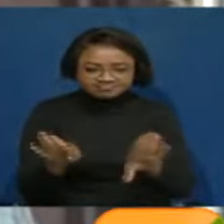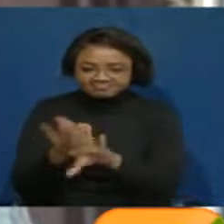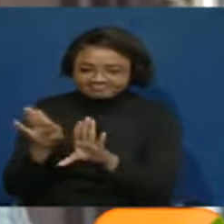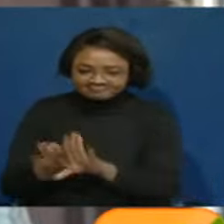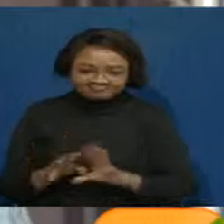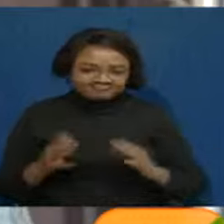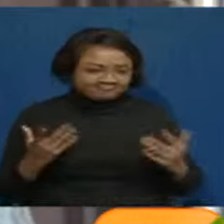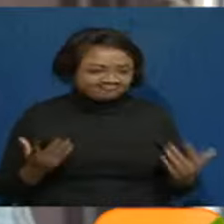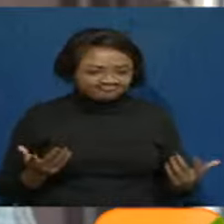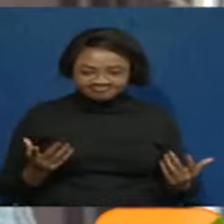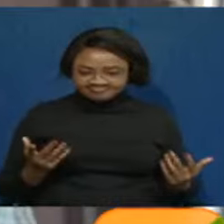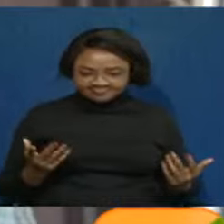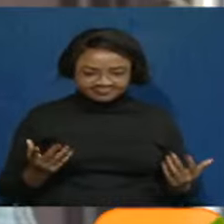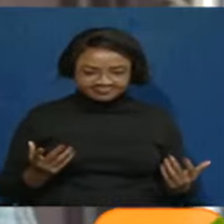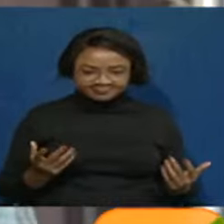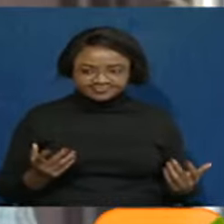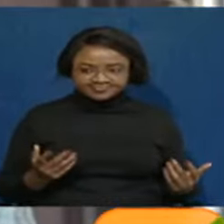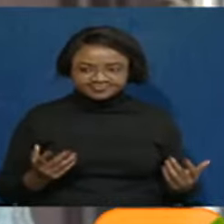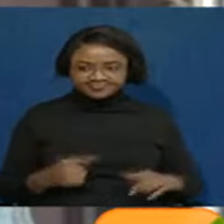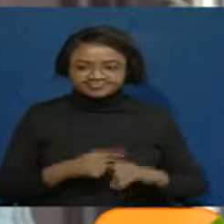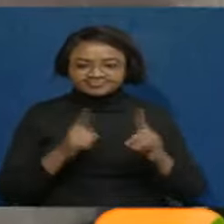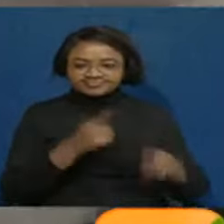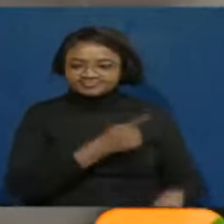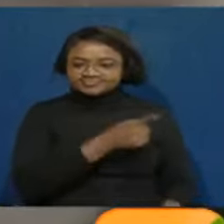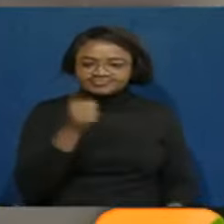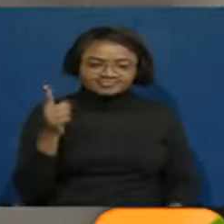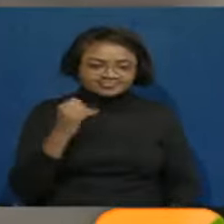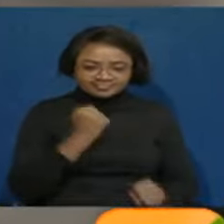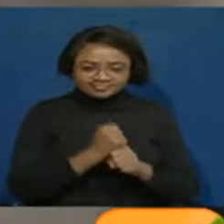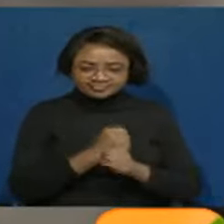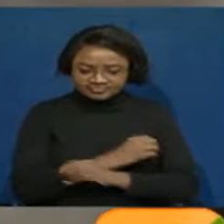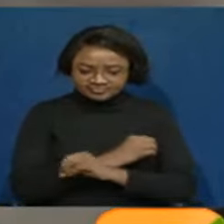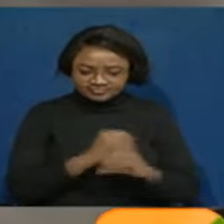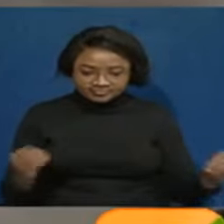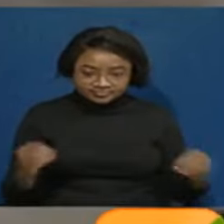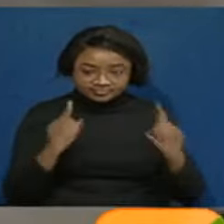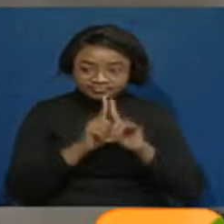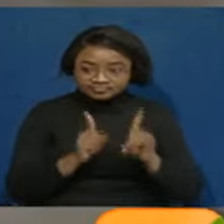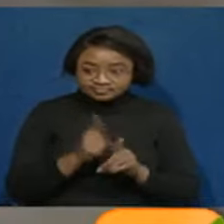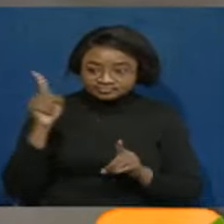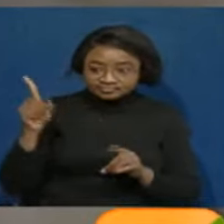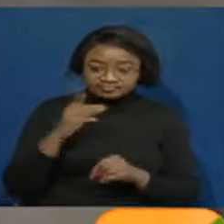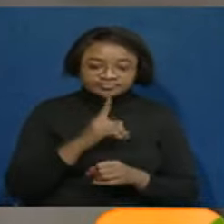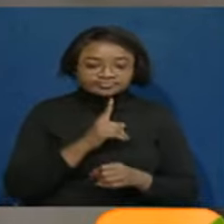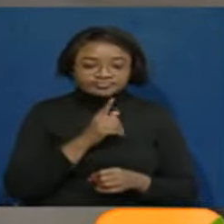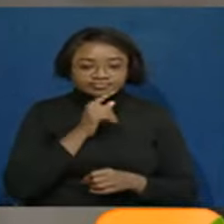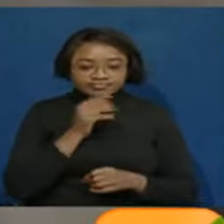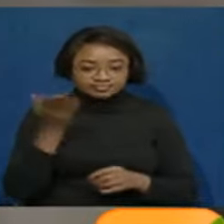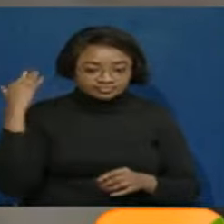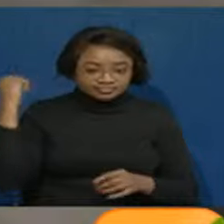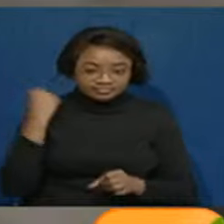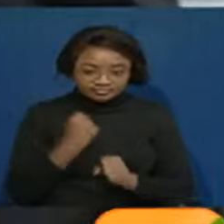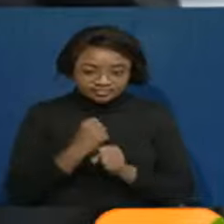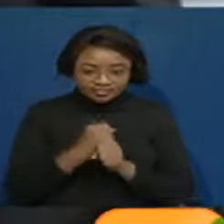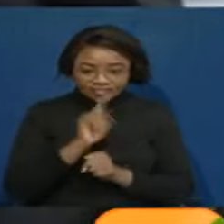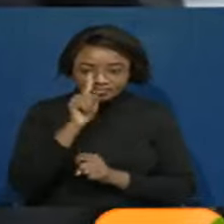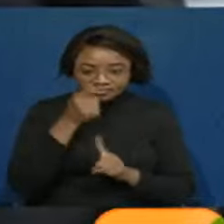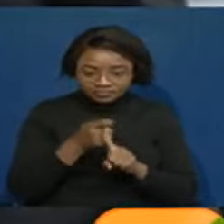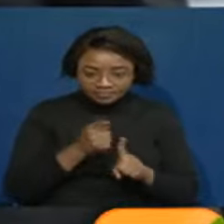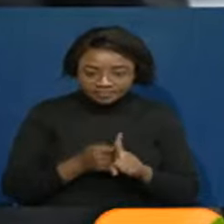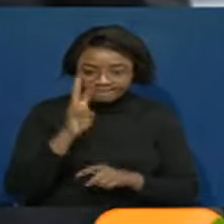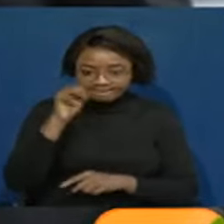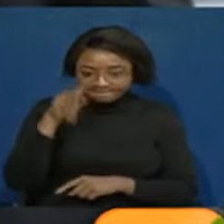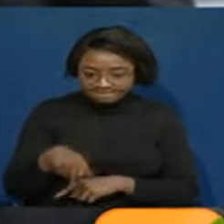mayhem. But they slept on the job. The self-proclaimed truthful man has previously served as a one-term MP for